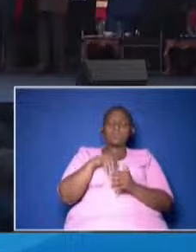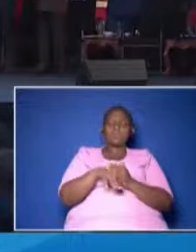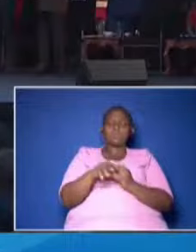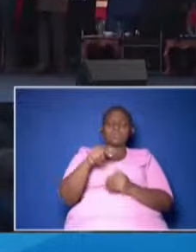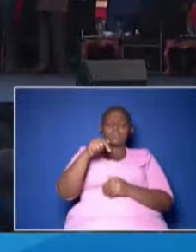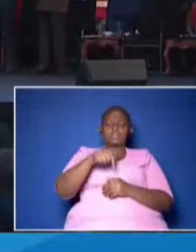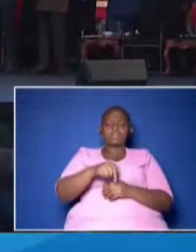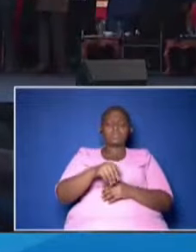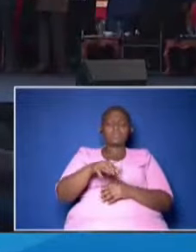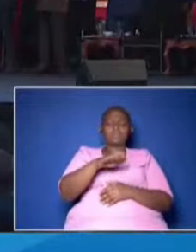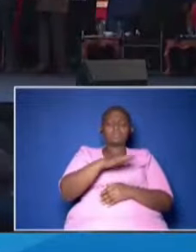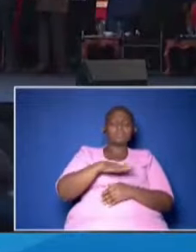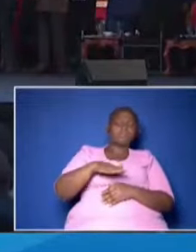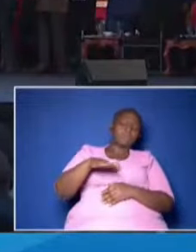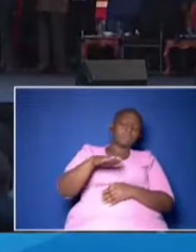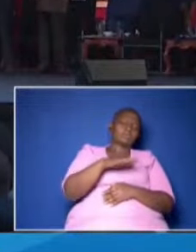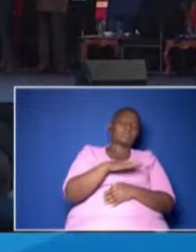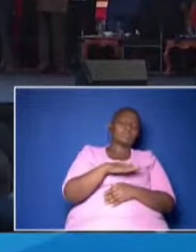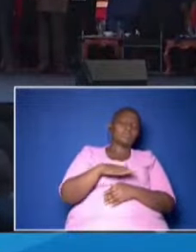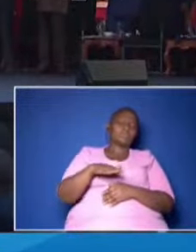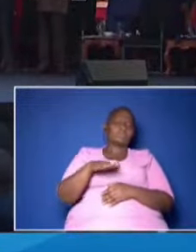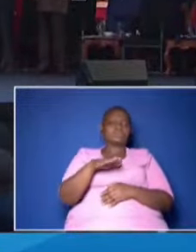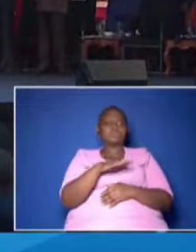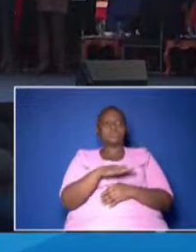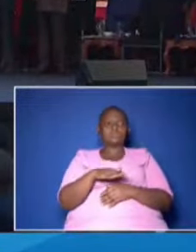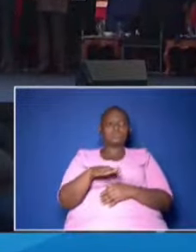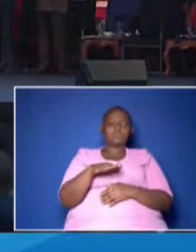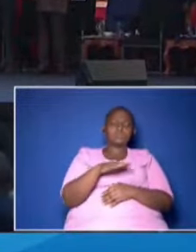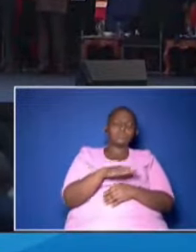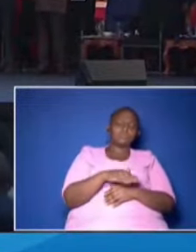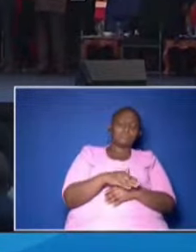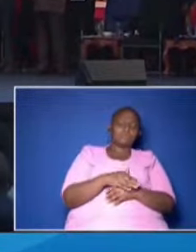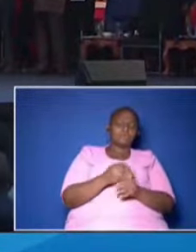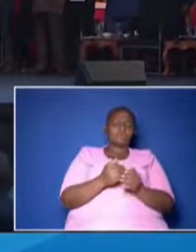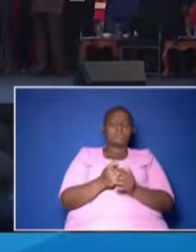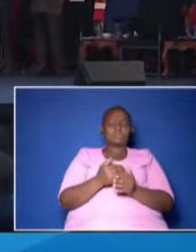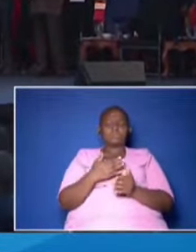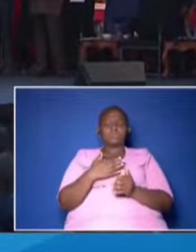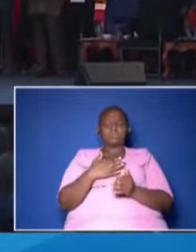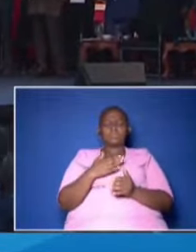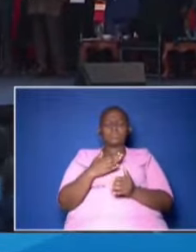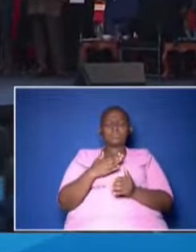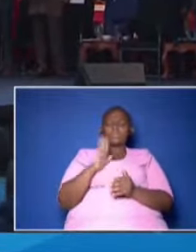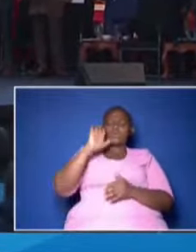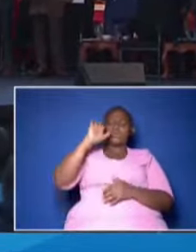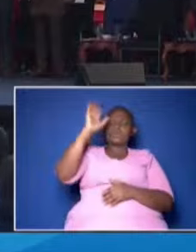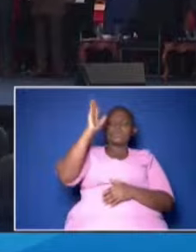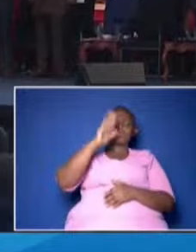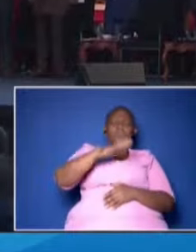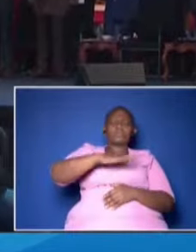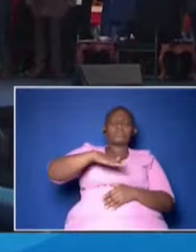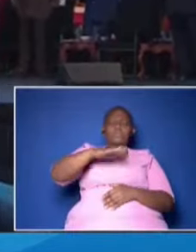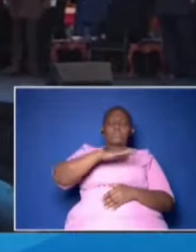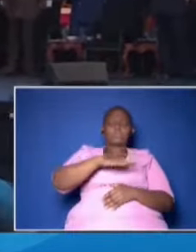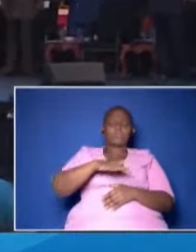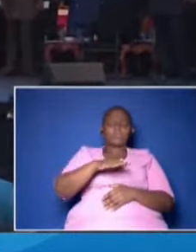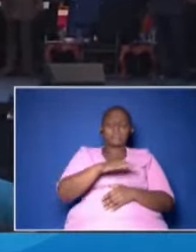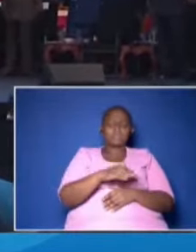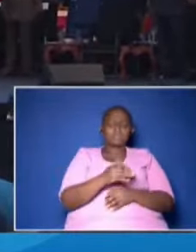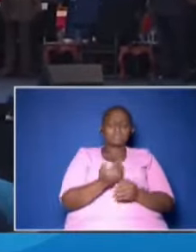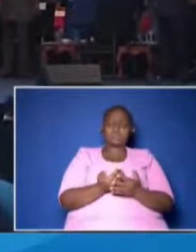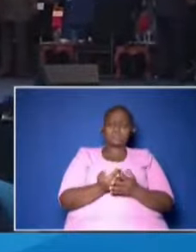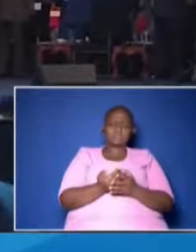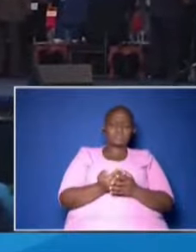Grace for in thy presence there's